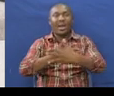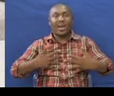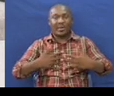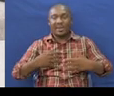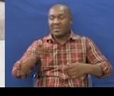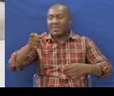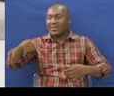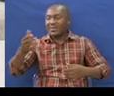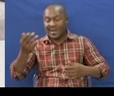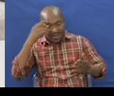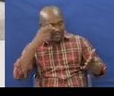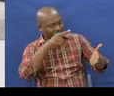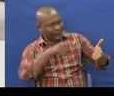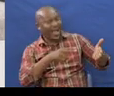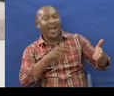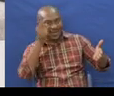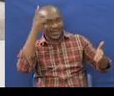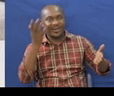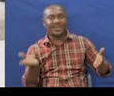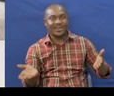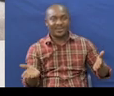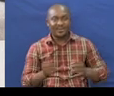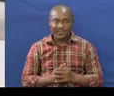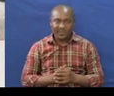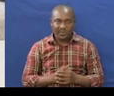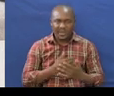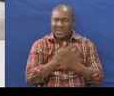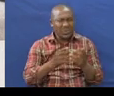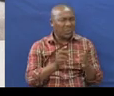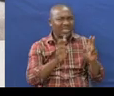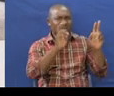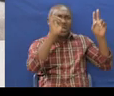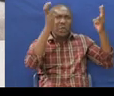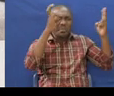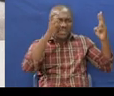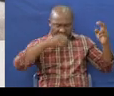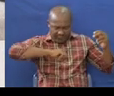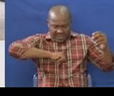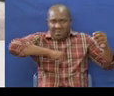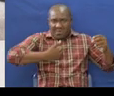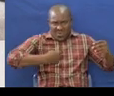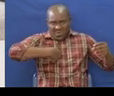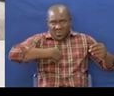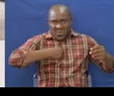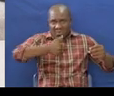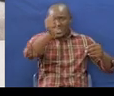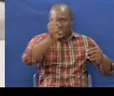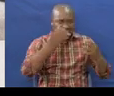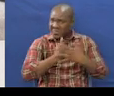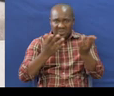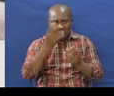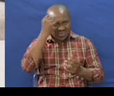can understand. You don't just set a question or a title or a topic that even yourself you don't understand.